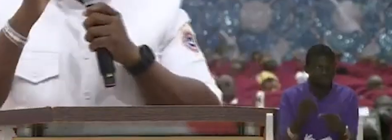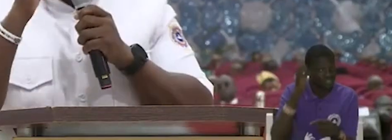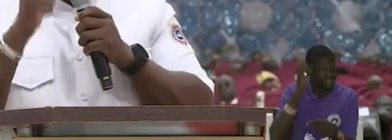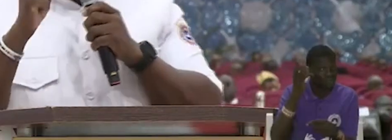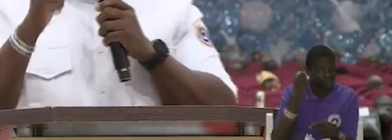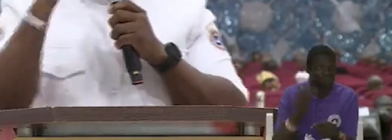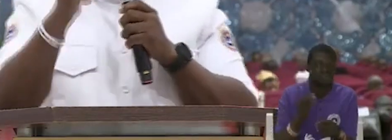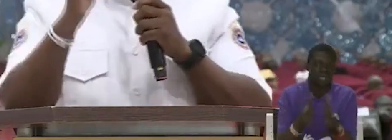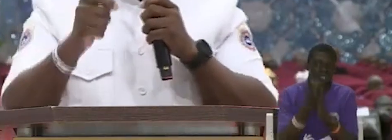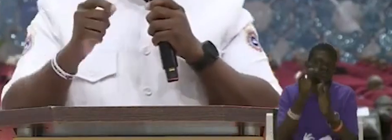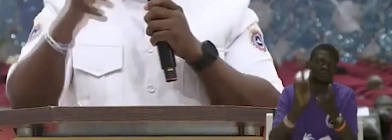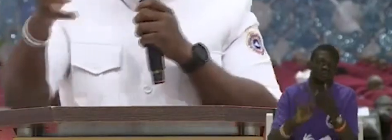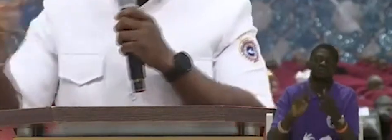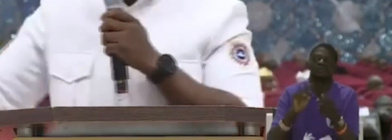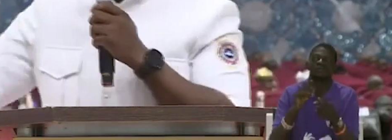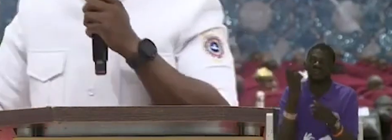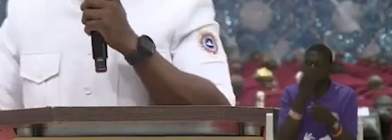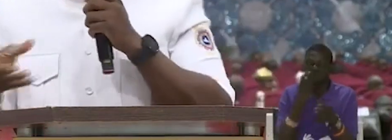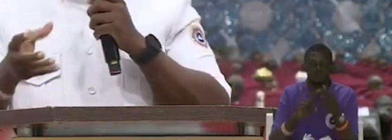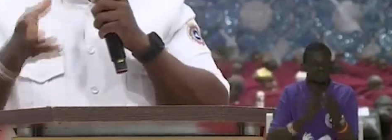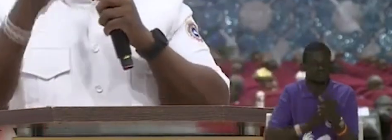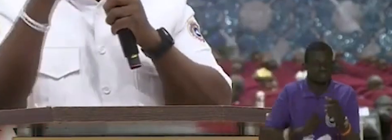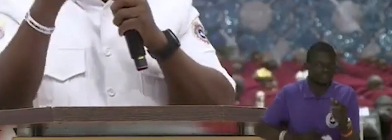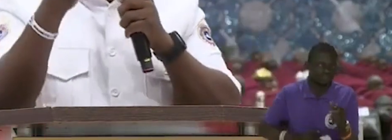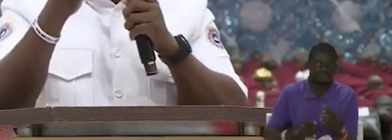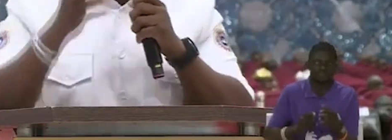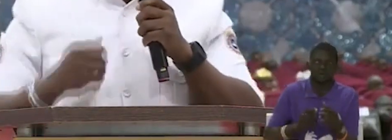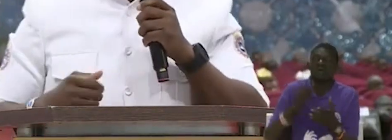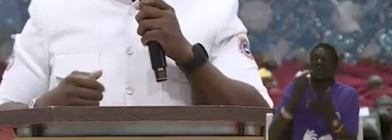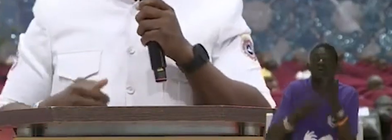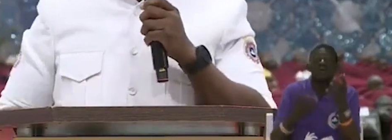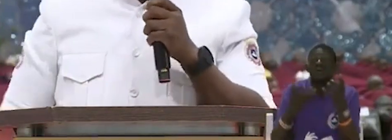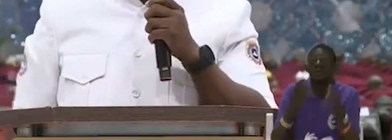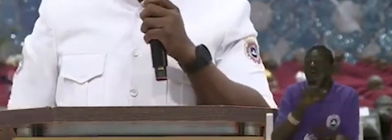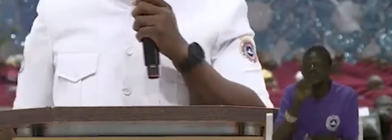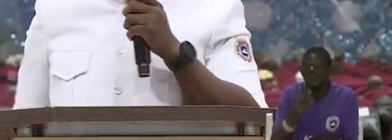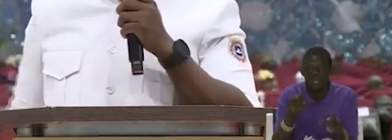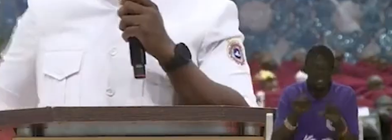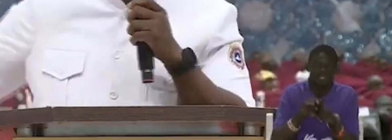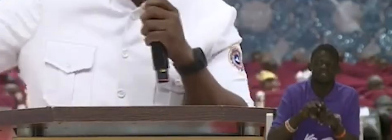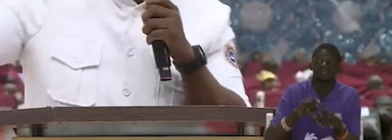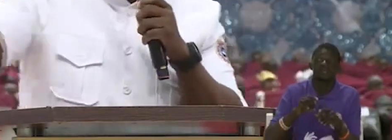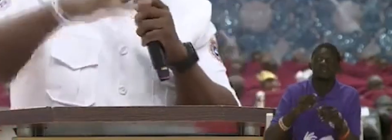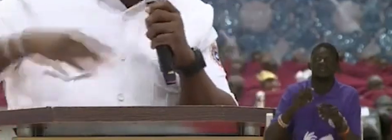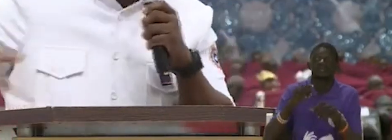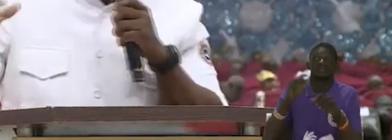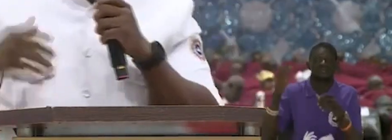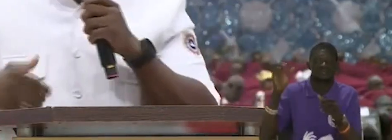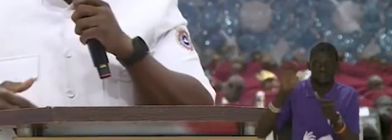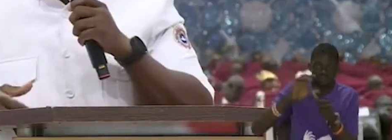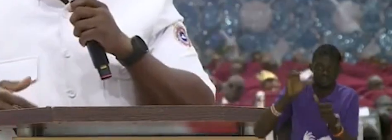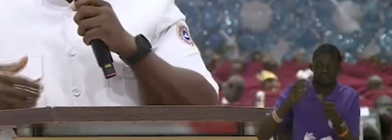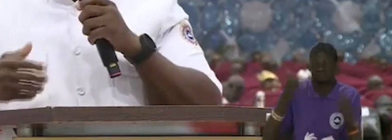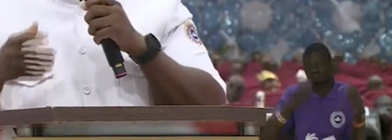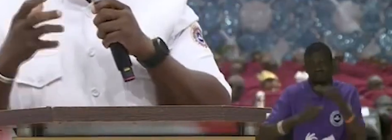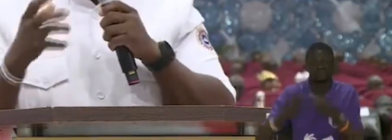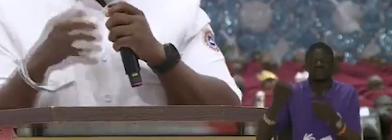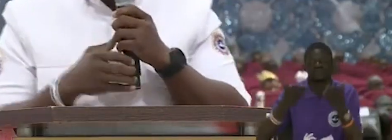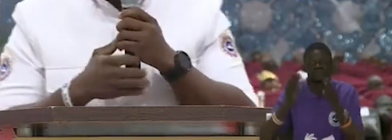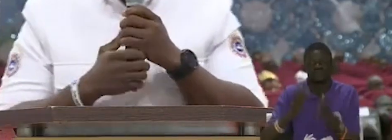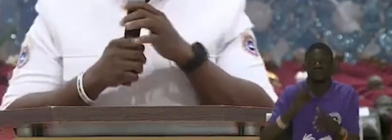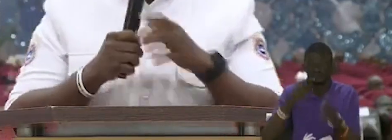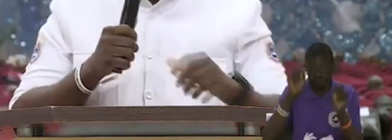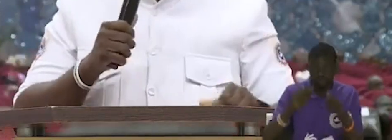meant to speak to the king, because the king will ask as well, what do you want as being my chief servant? Even though you have everything here, you